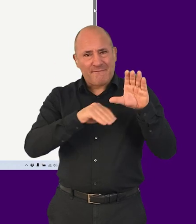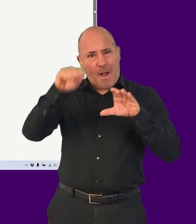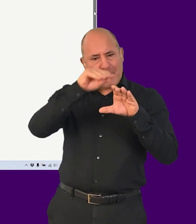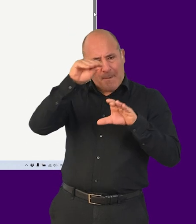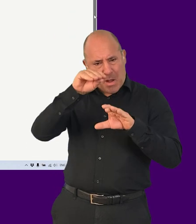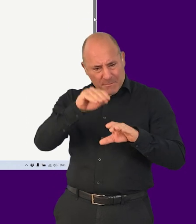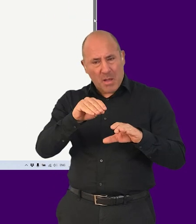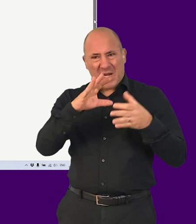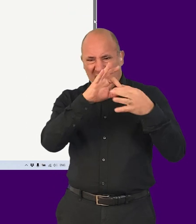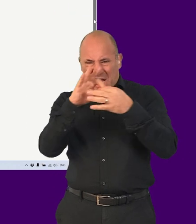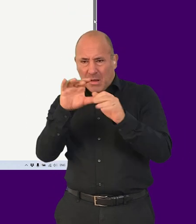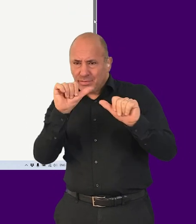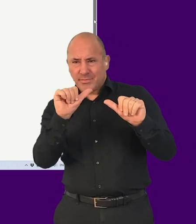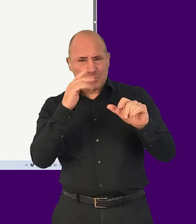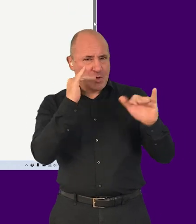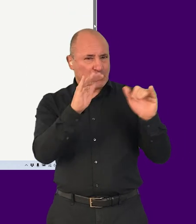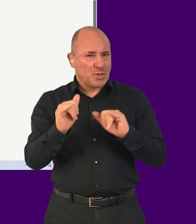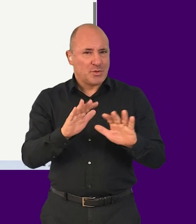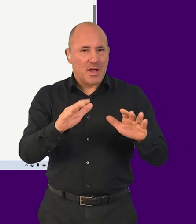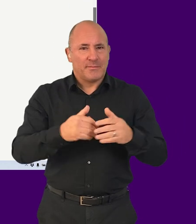information and course to action.